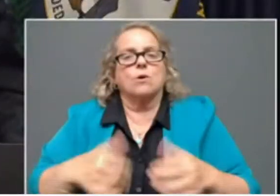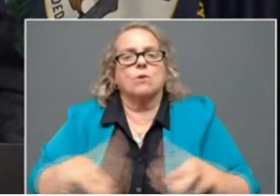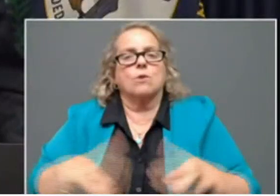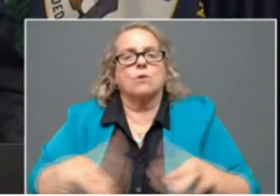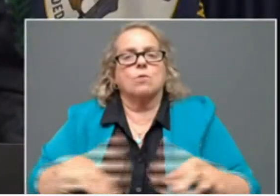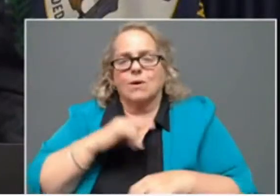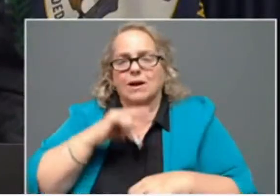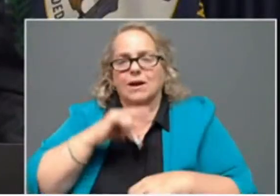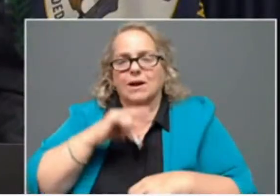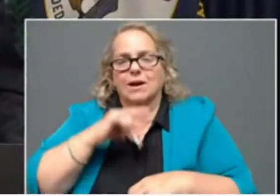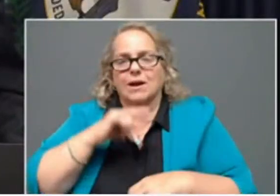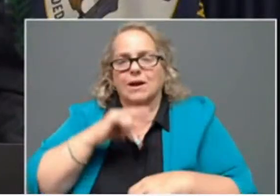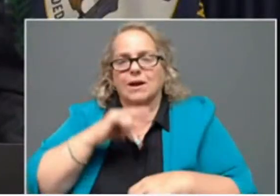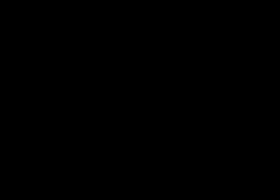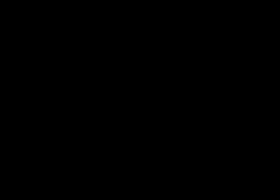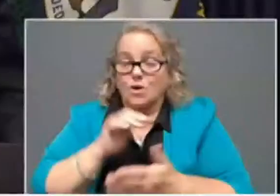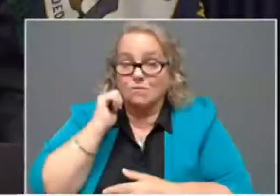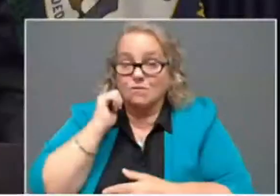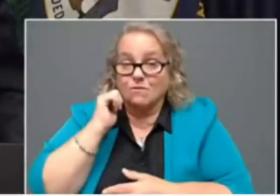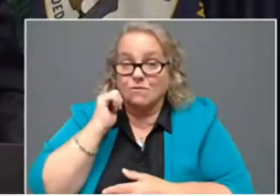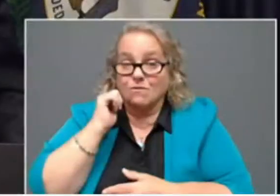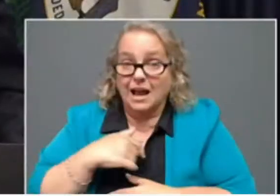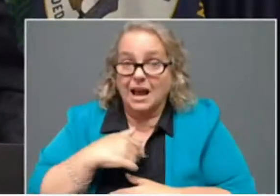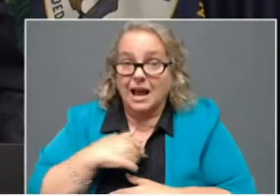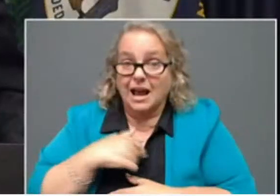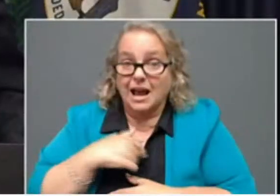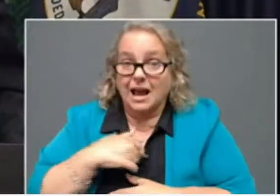I will say that Lila Beshear, not old enough to be vaccinated